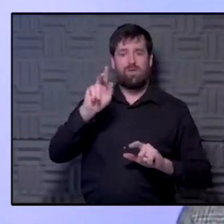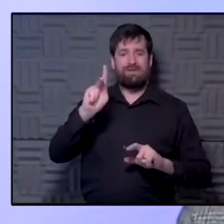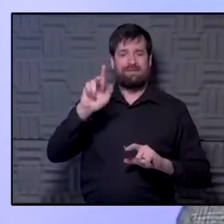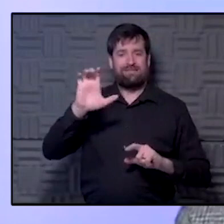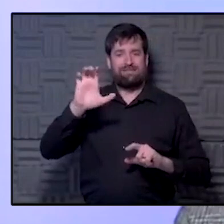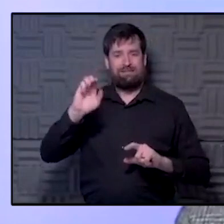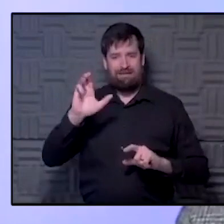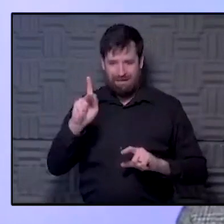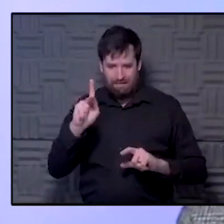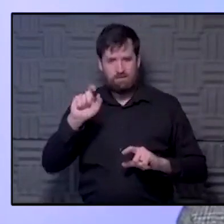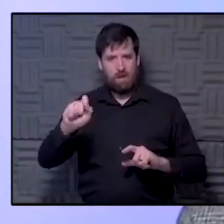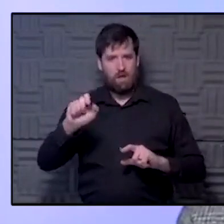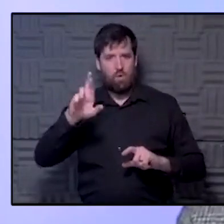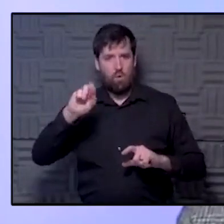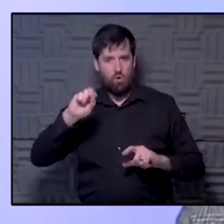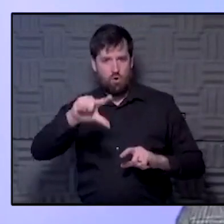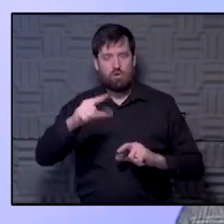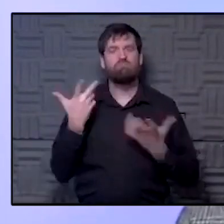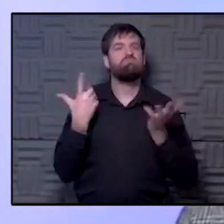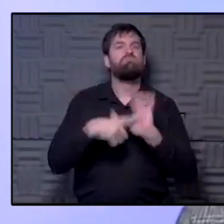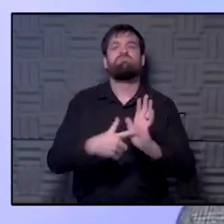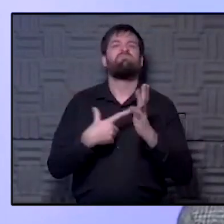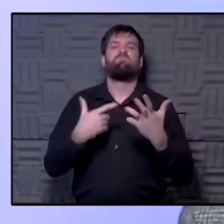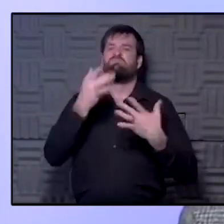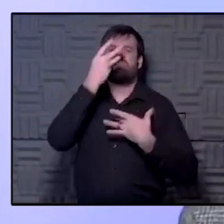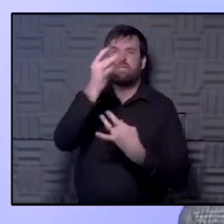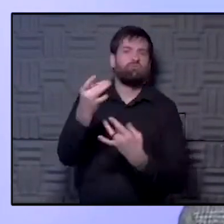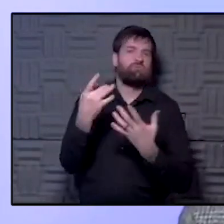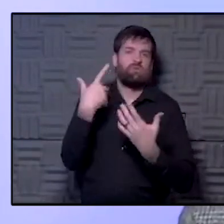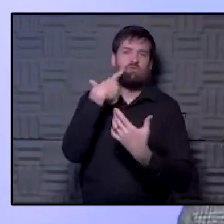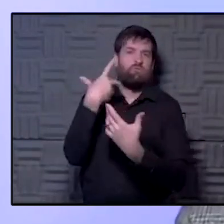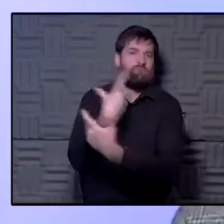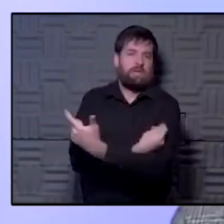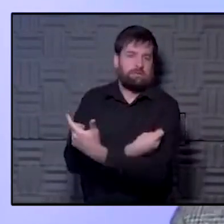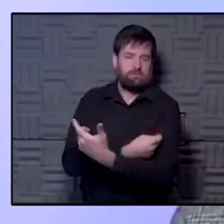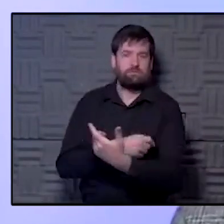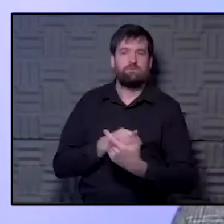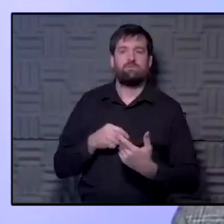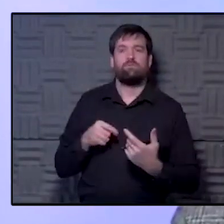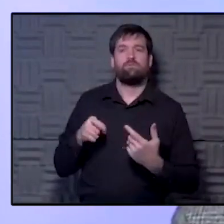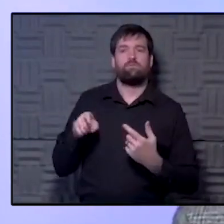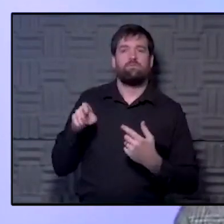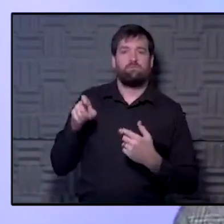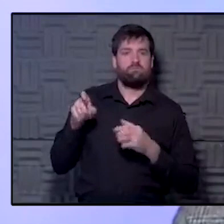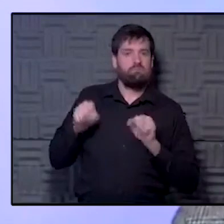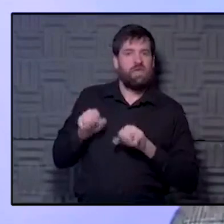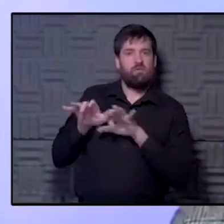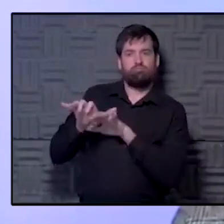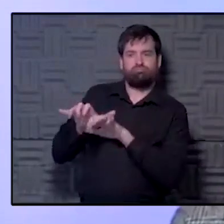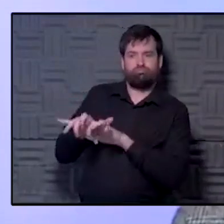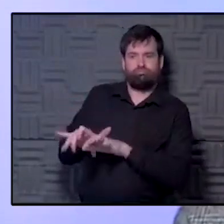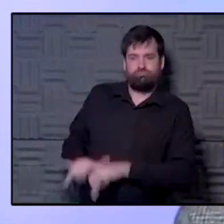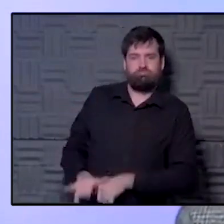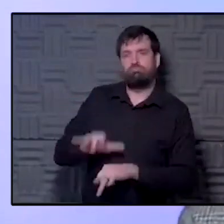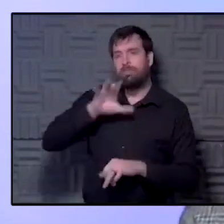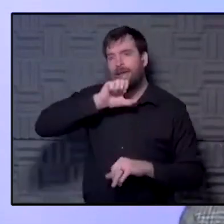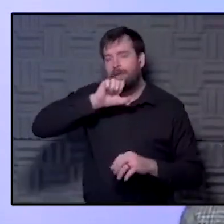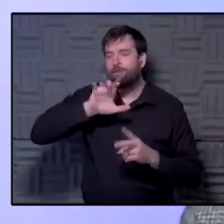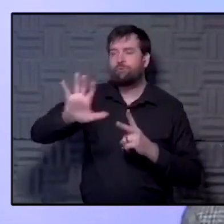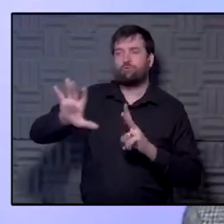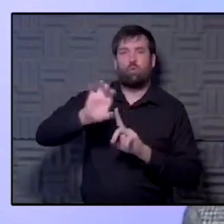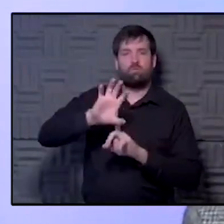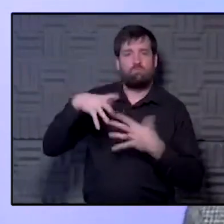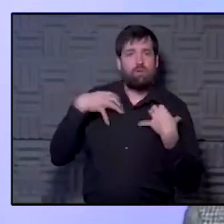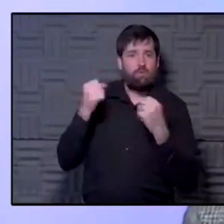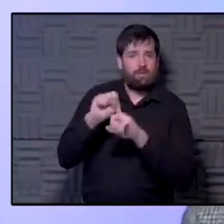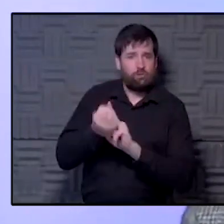kck.org and say they're just interested in getting the vaccine, and they can enter some information about age, conditions, and